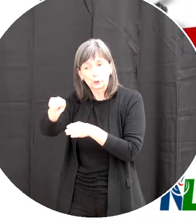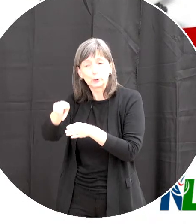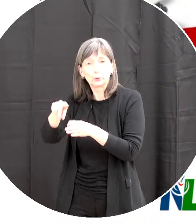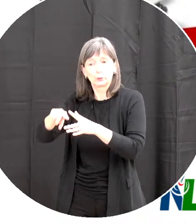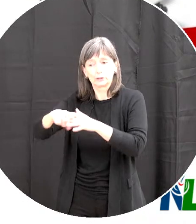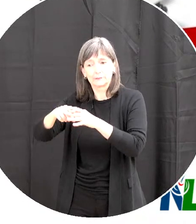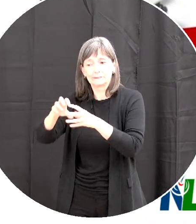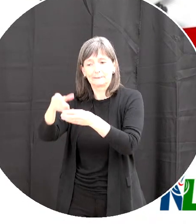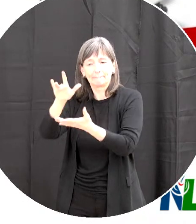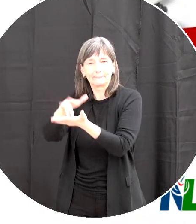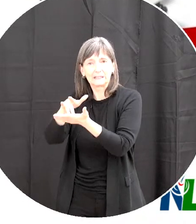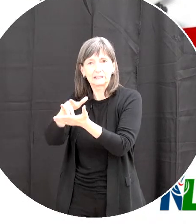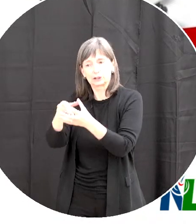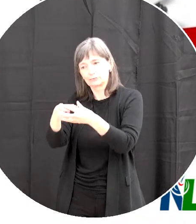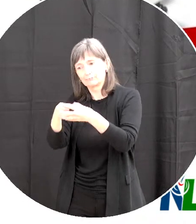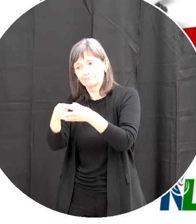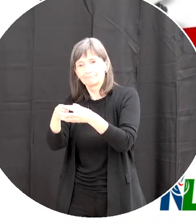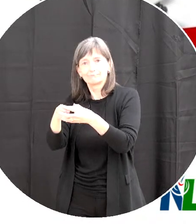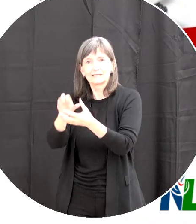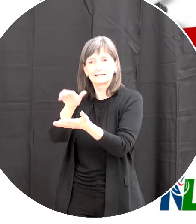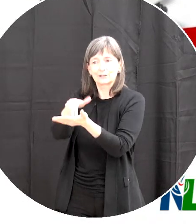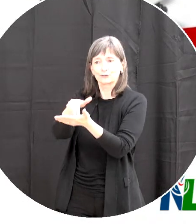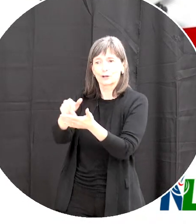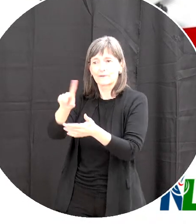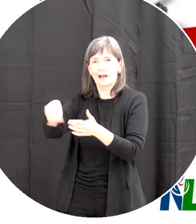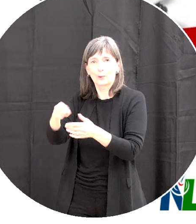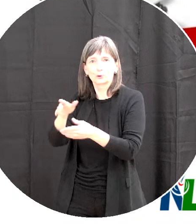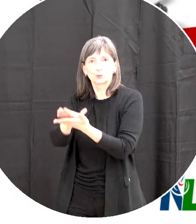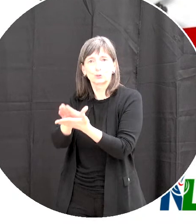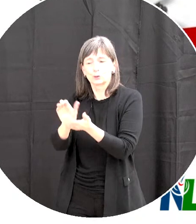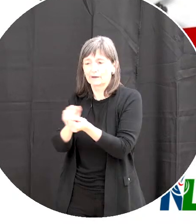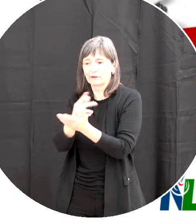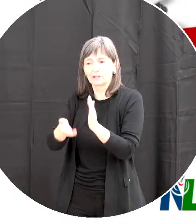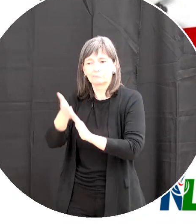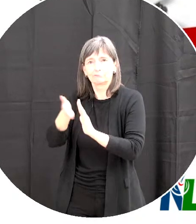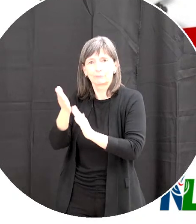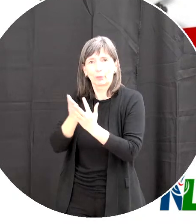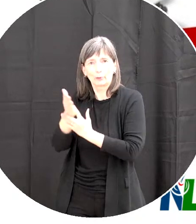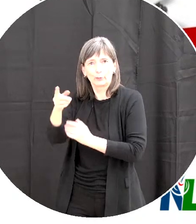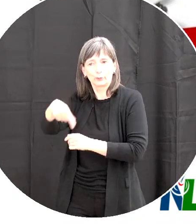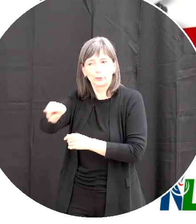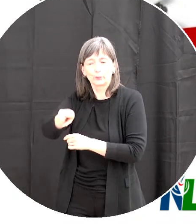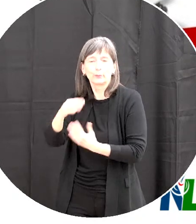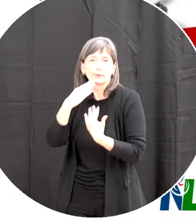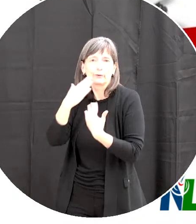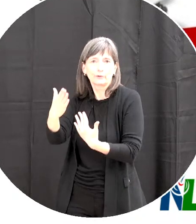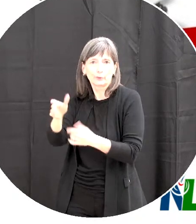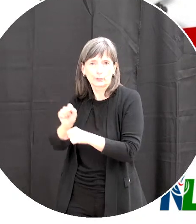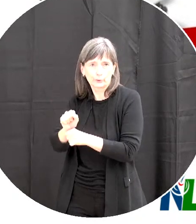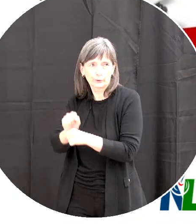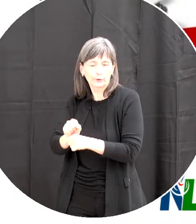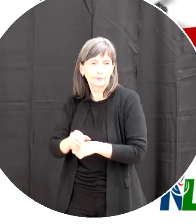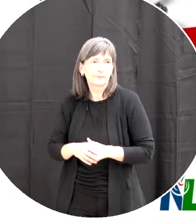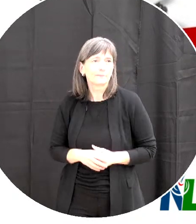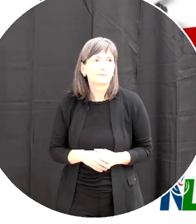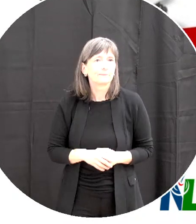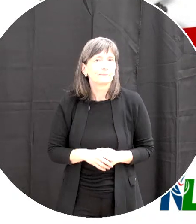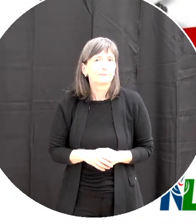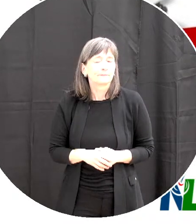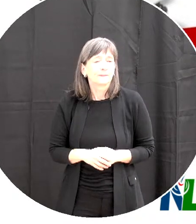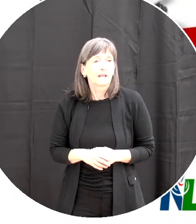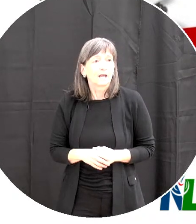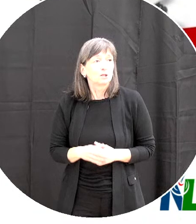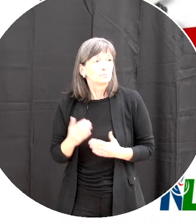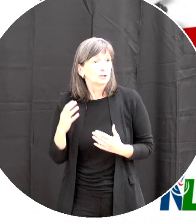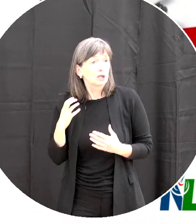the schools. You are the nerve center. You keep things hopping and driving, and thank you for your work. And that, Chair,